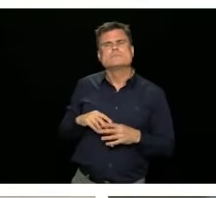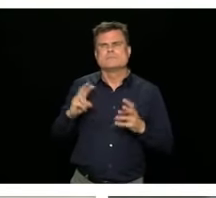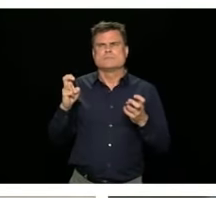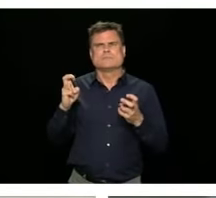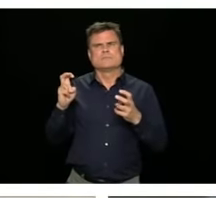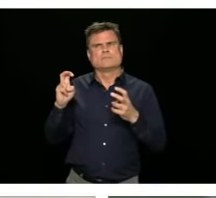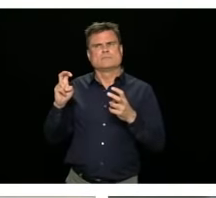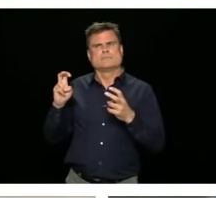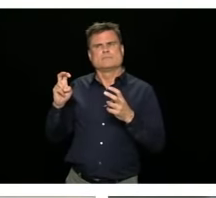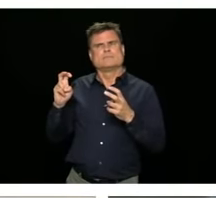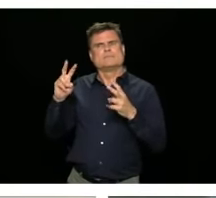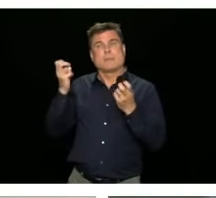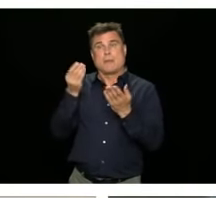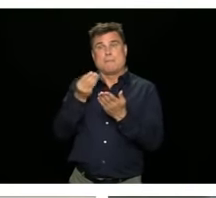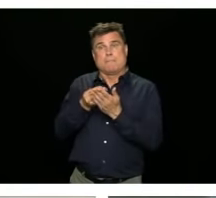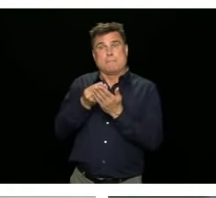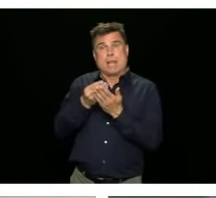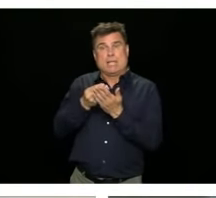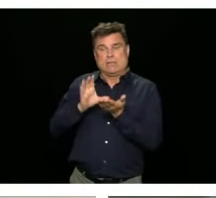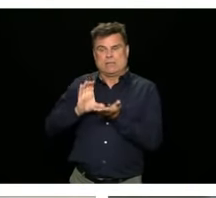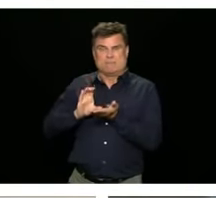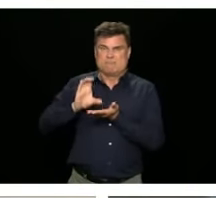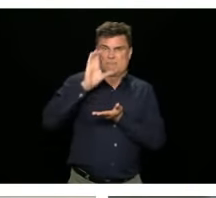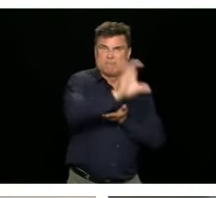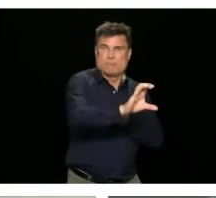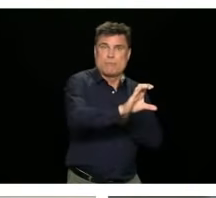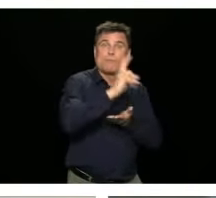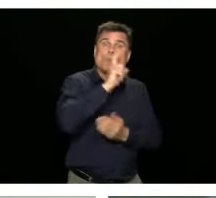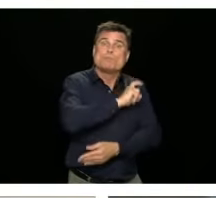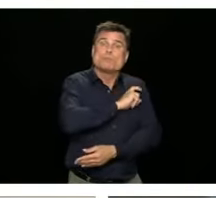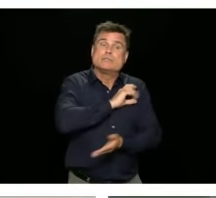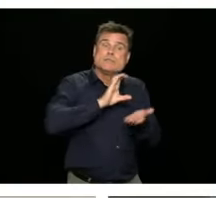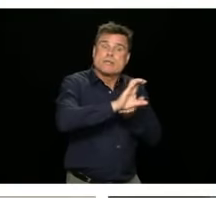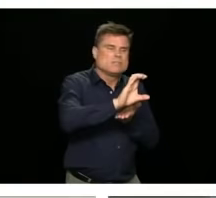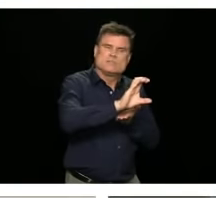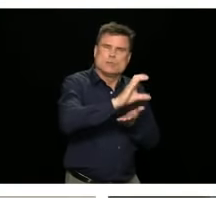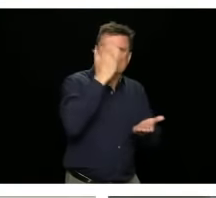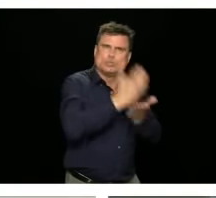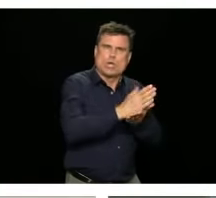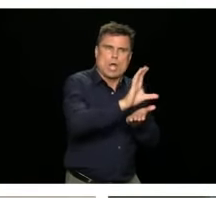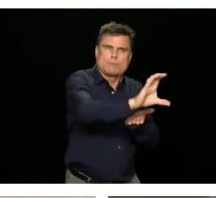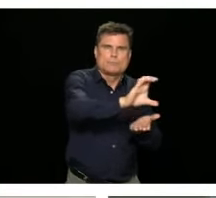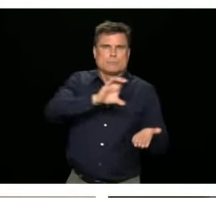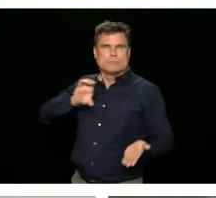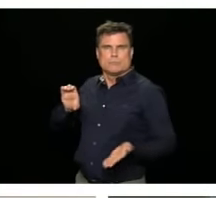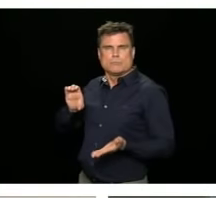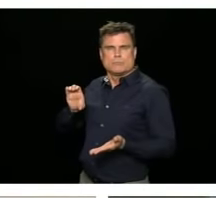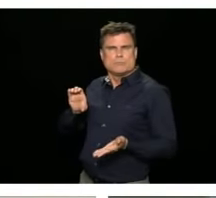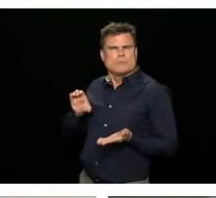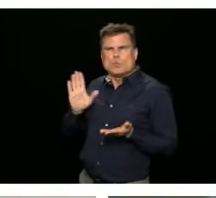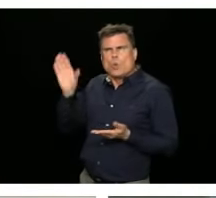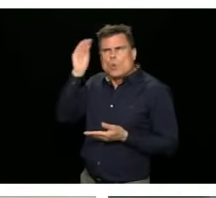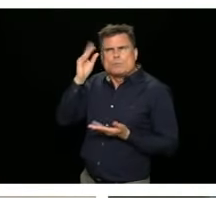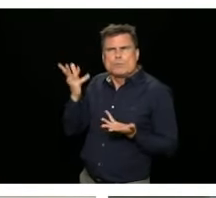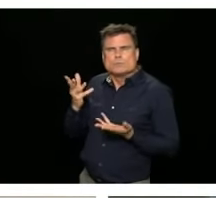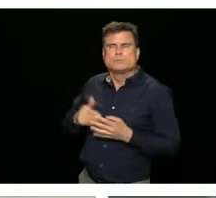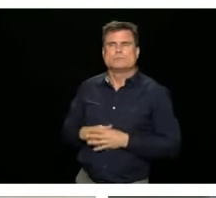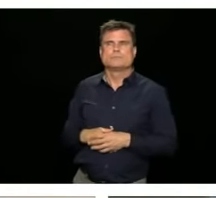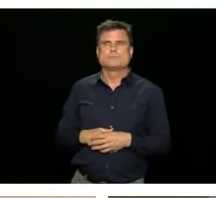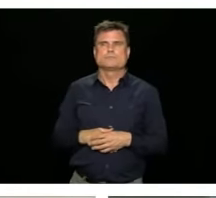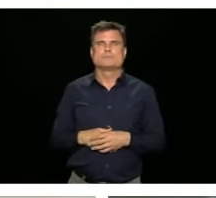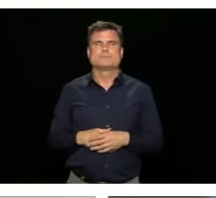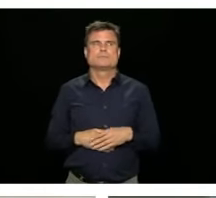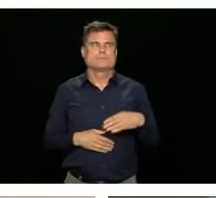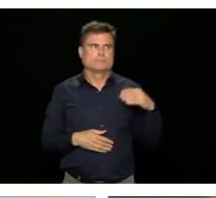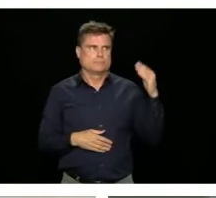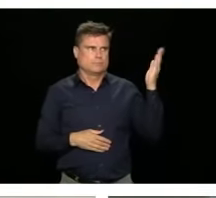think there are models in different places around the world where there has been a